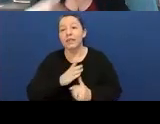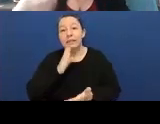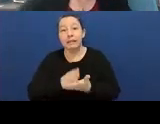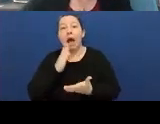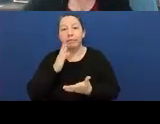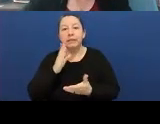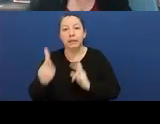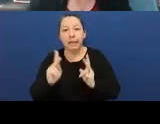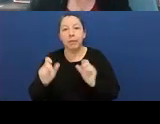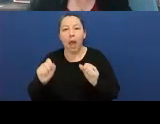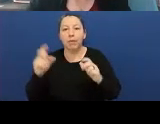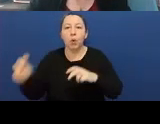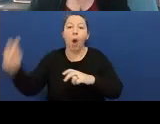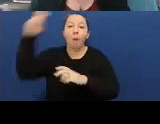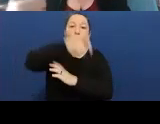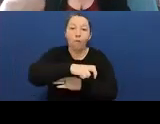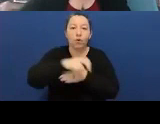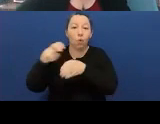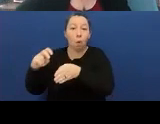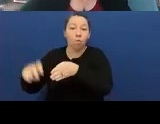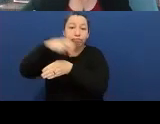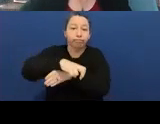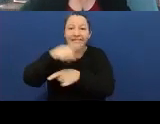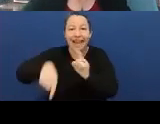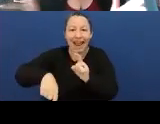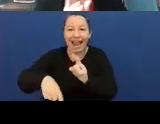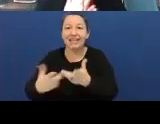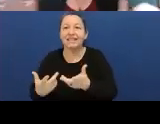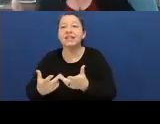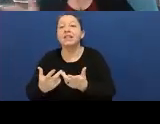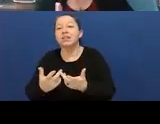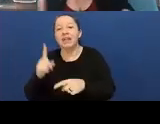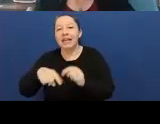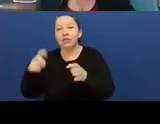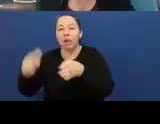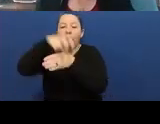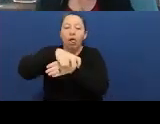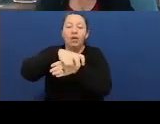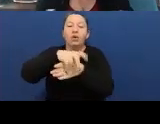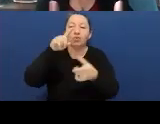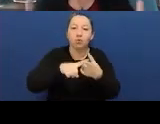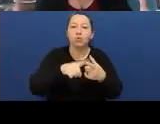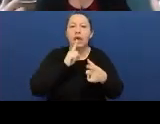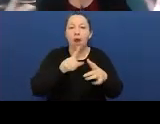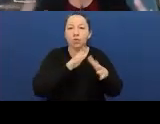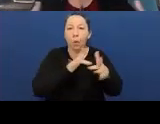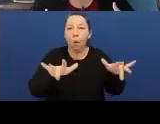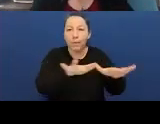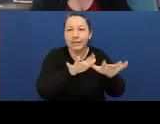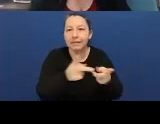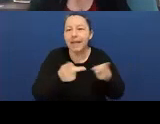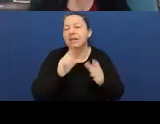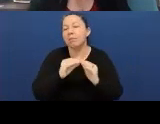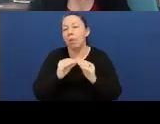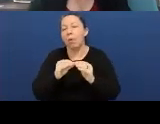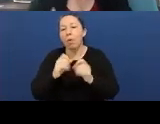like hop right over the wall and then into the structure. So it's an extra level of protection that